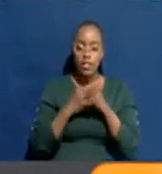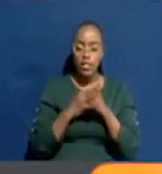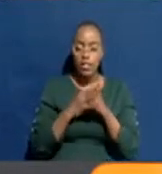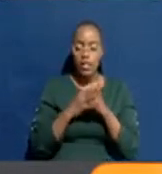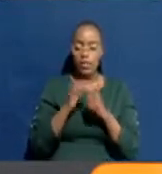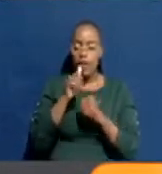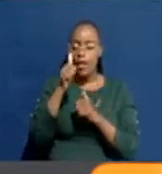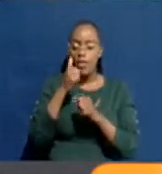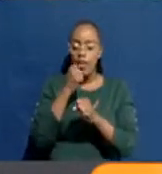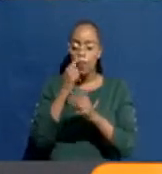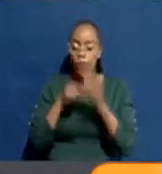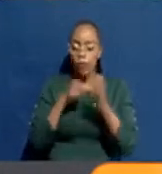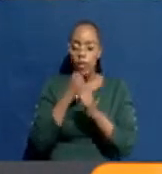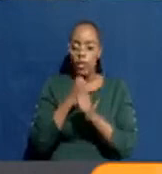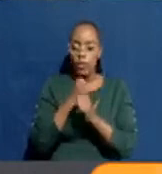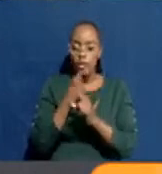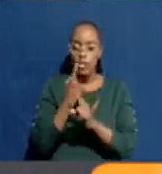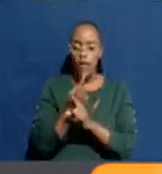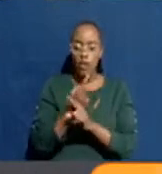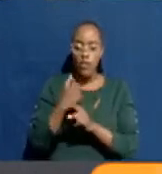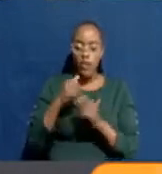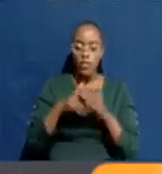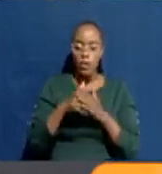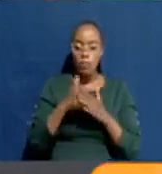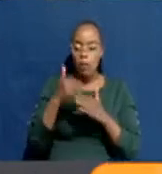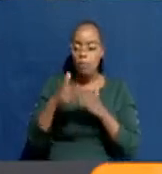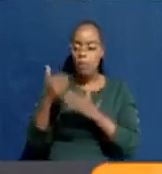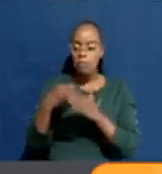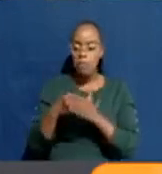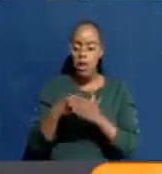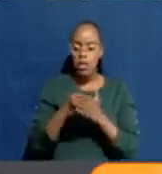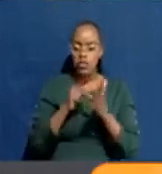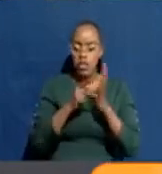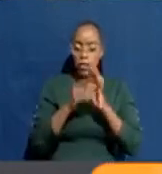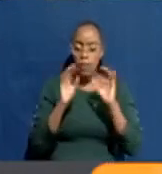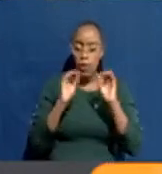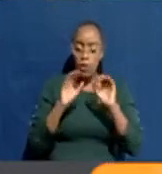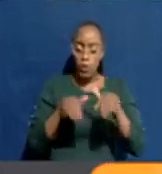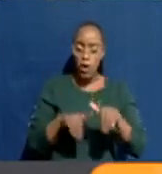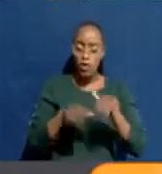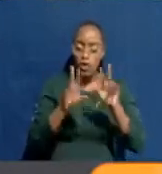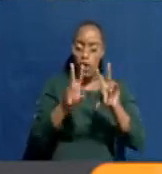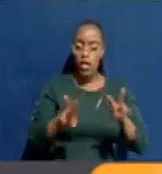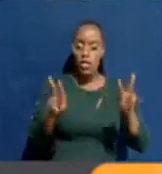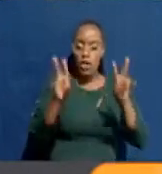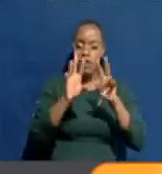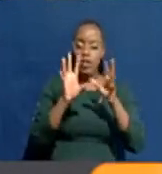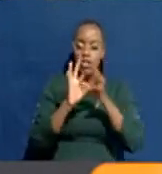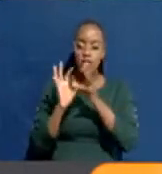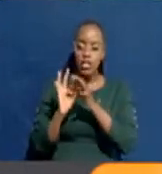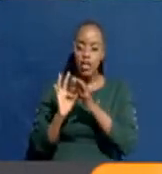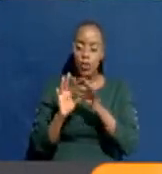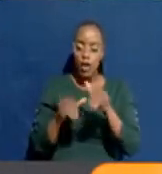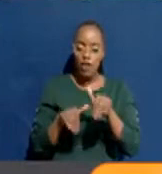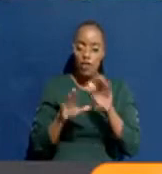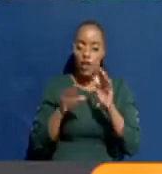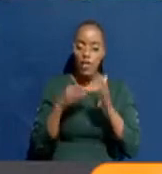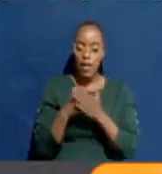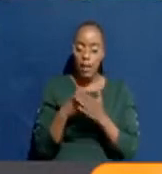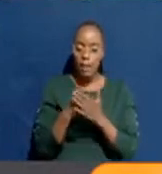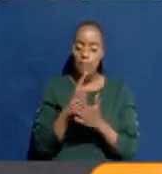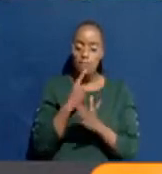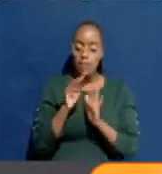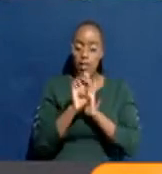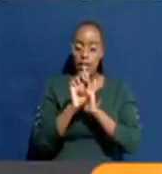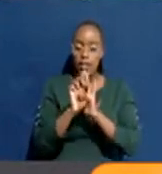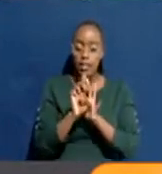else are we doing different? We are no longer drawing money to projects. We are following value chains. We are tracing a shilling. Let me give an